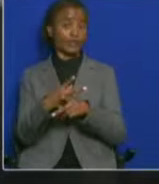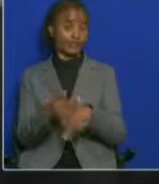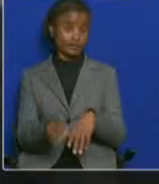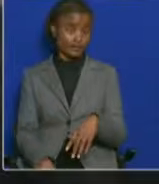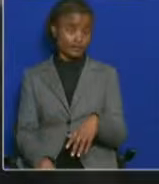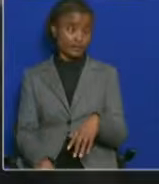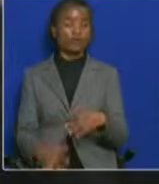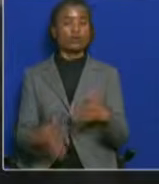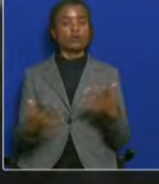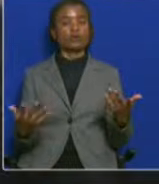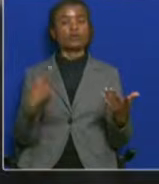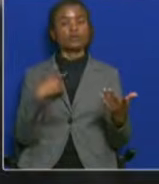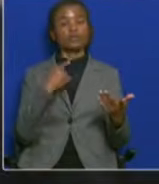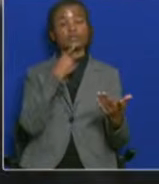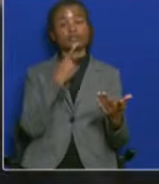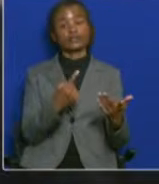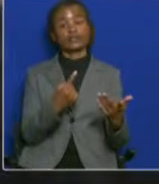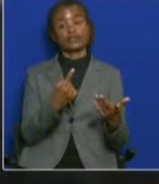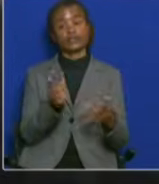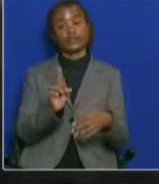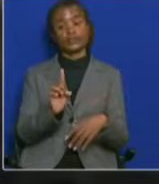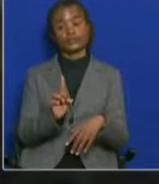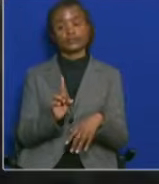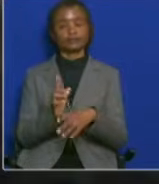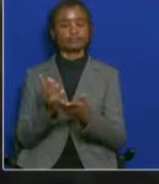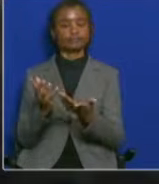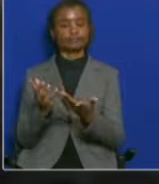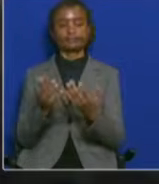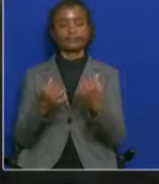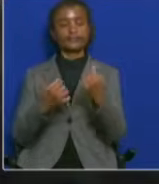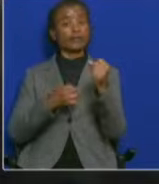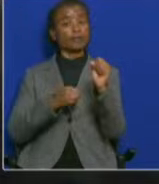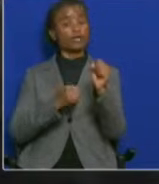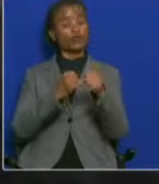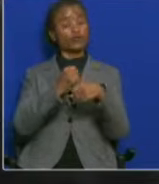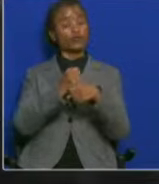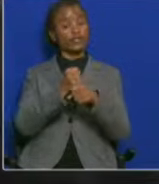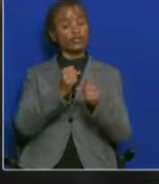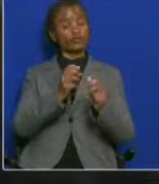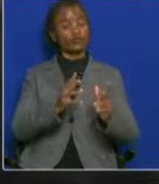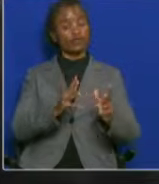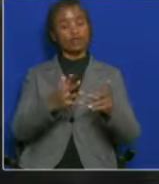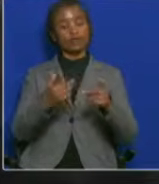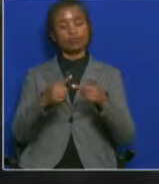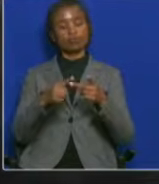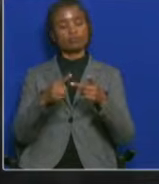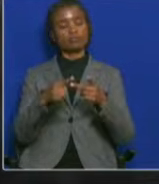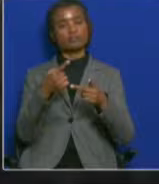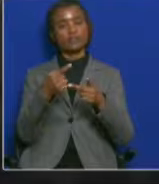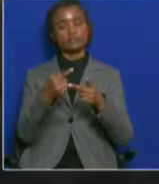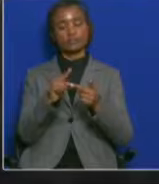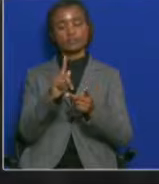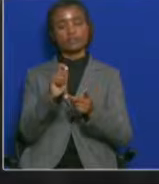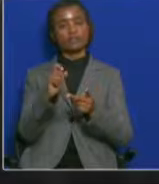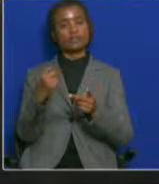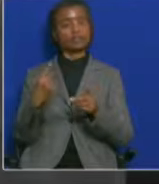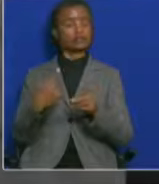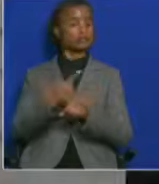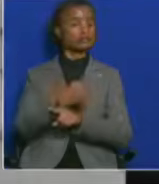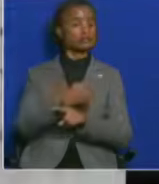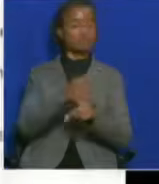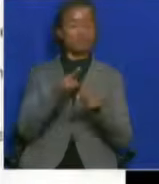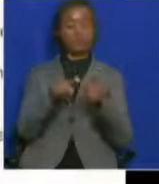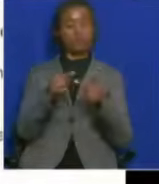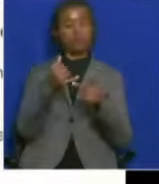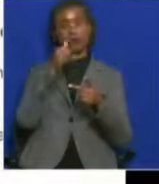whether a manufacturer has committed tax evasion, fraud, smuggling, or any other criminal offense. Carneylinks